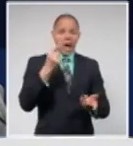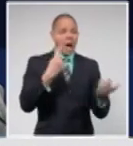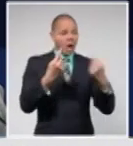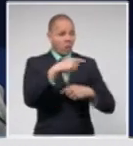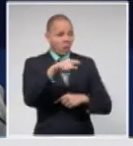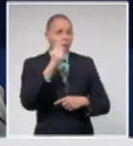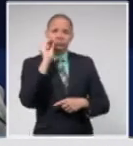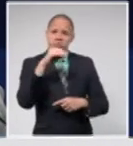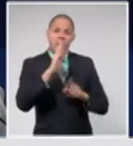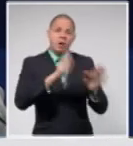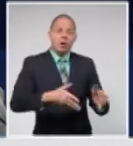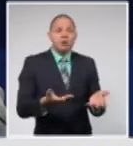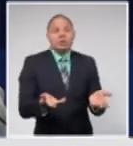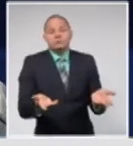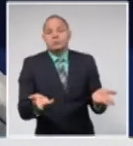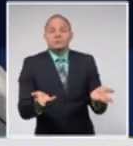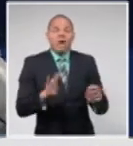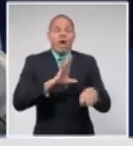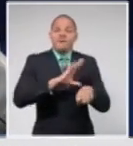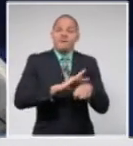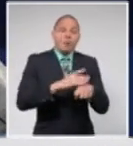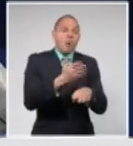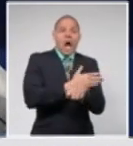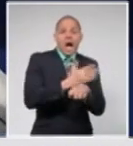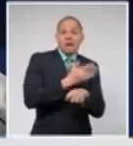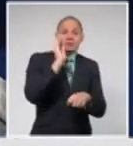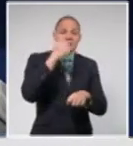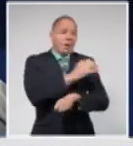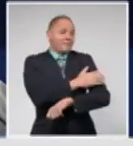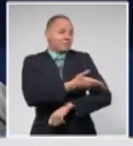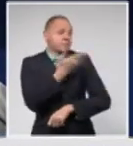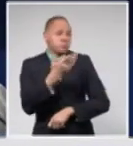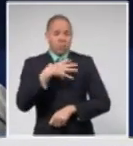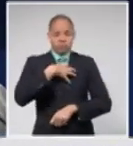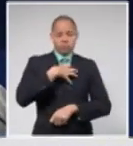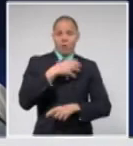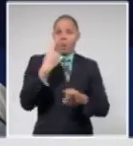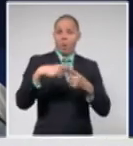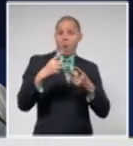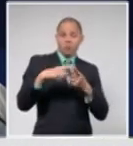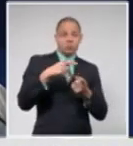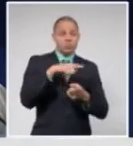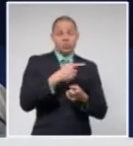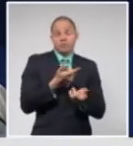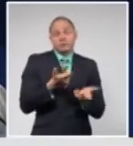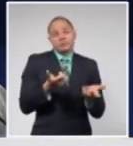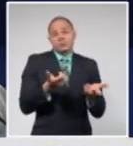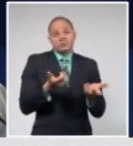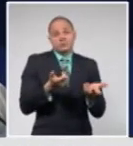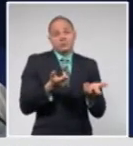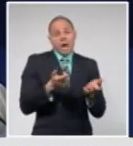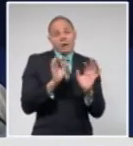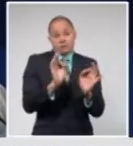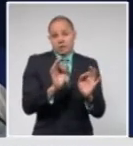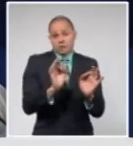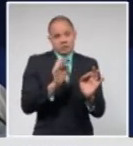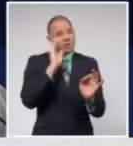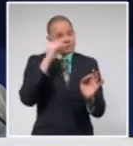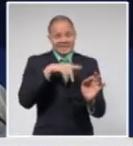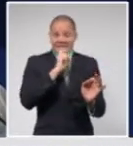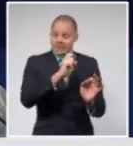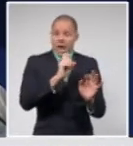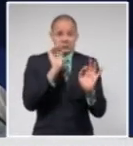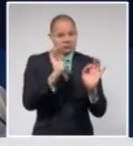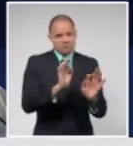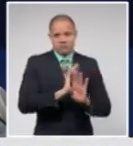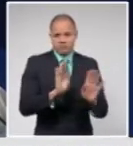disease. 2 patients are in a critical state and 8 in serious condition. Inasmuch, 2 patients joined the